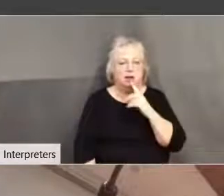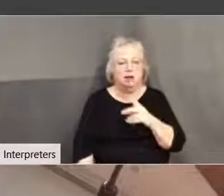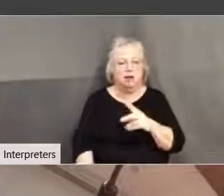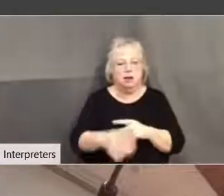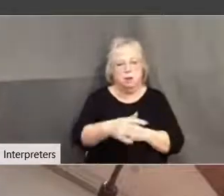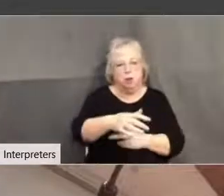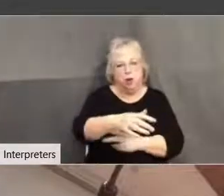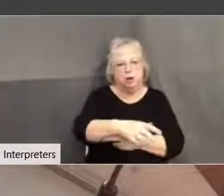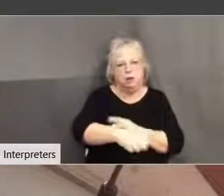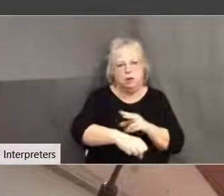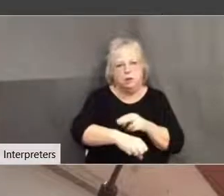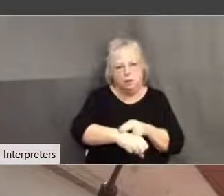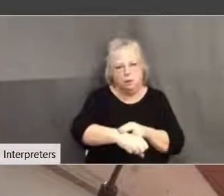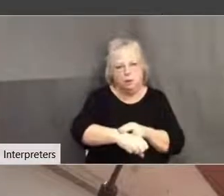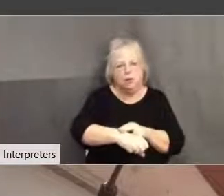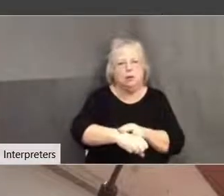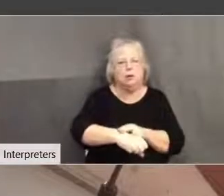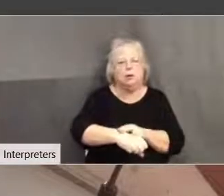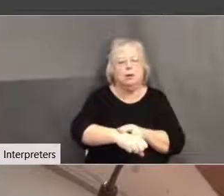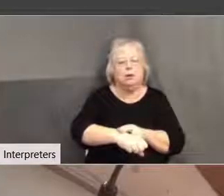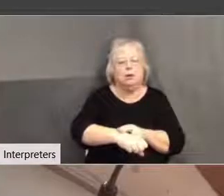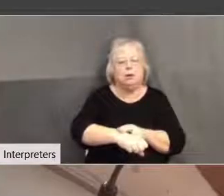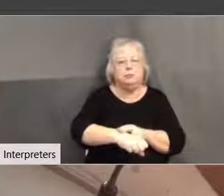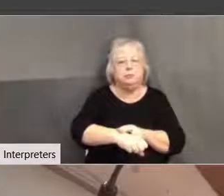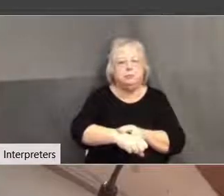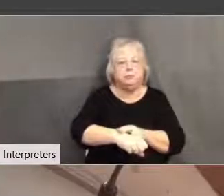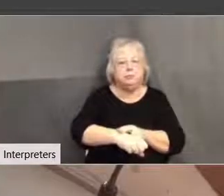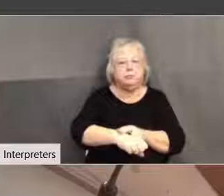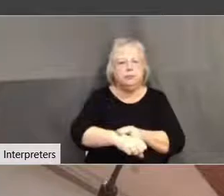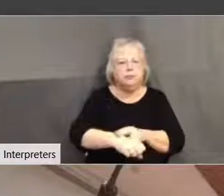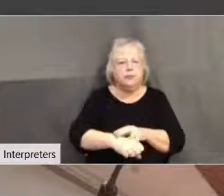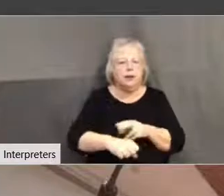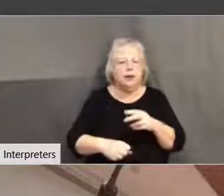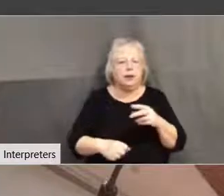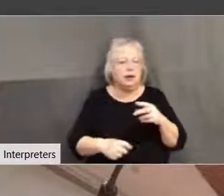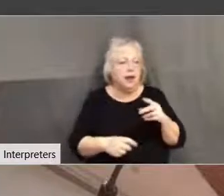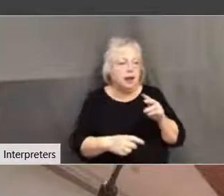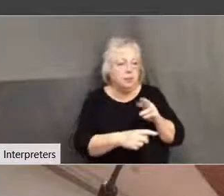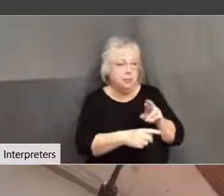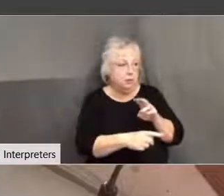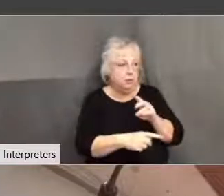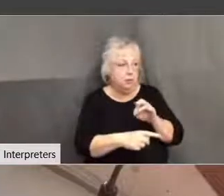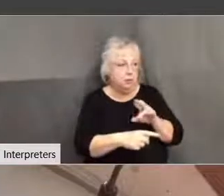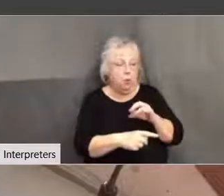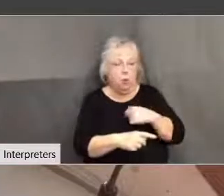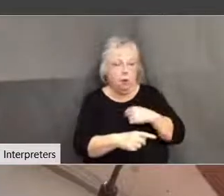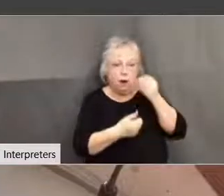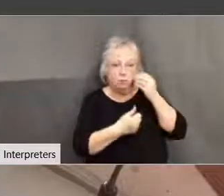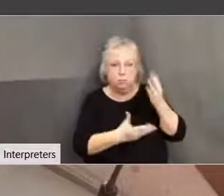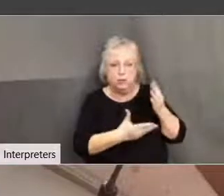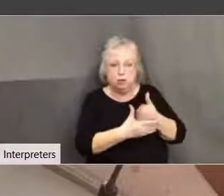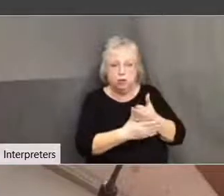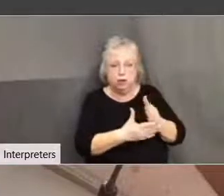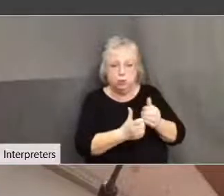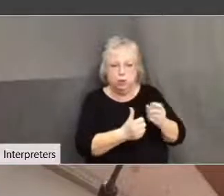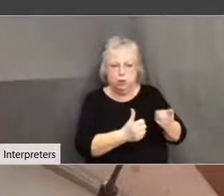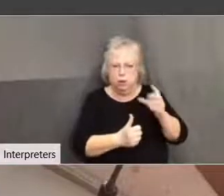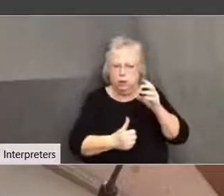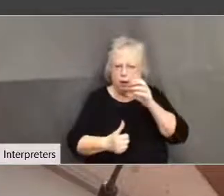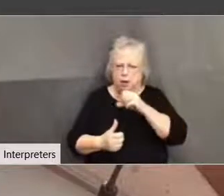and as I shared with you, Mr. Moore, I guess Little Rock Water